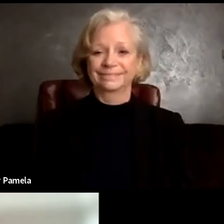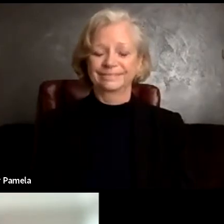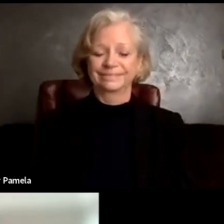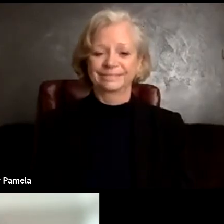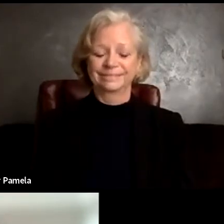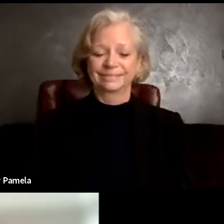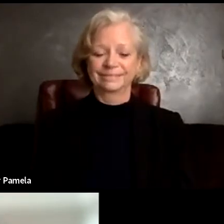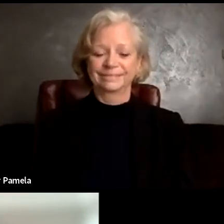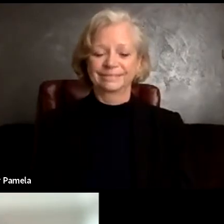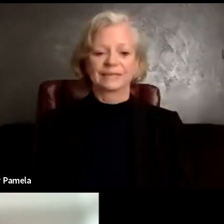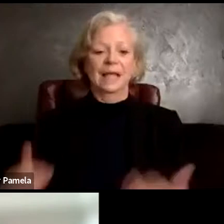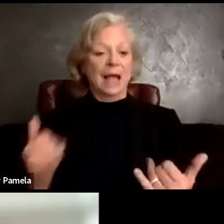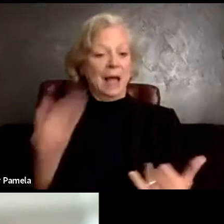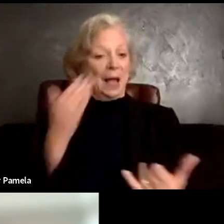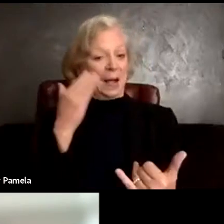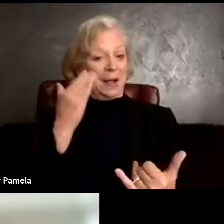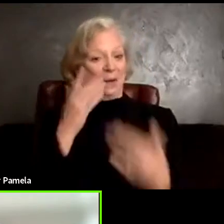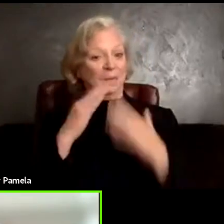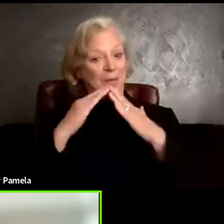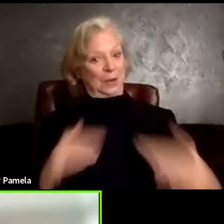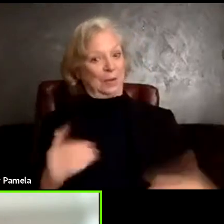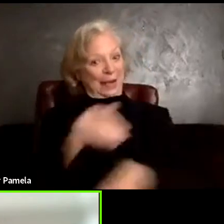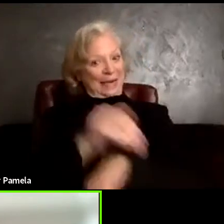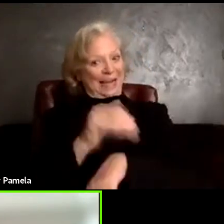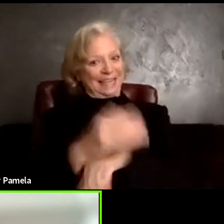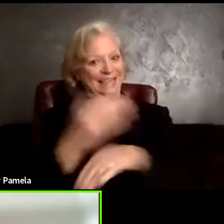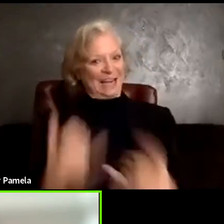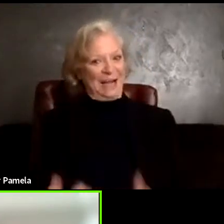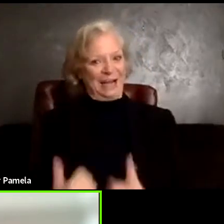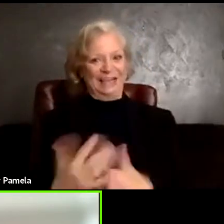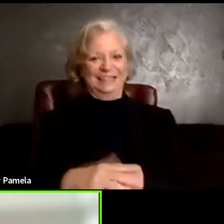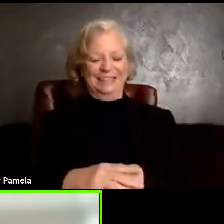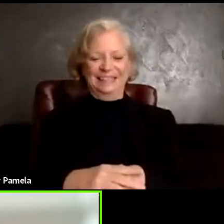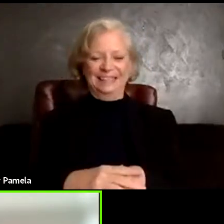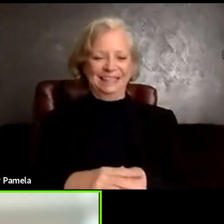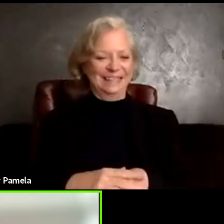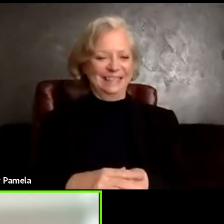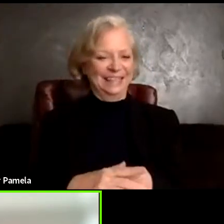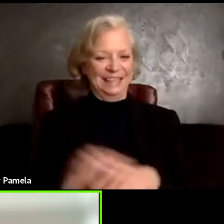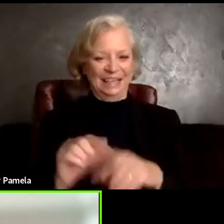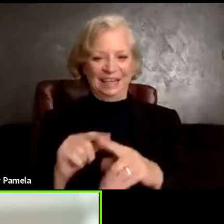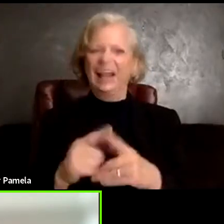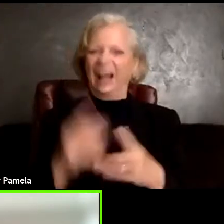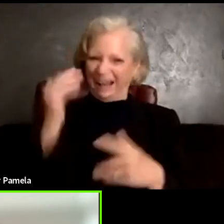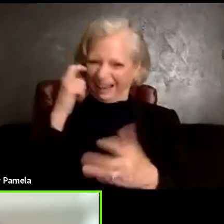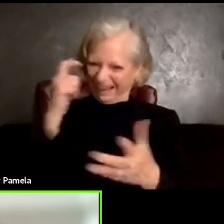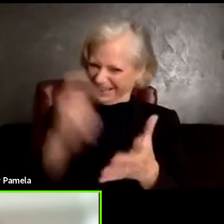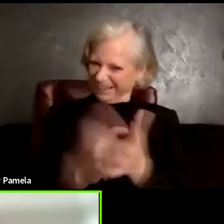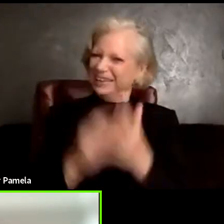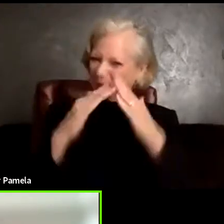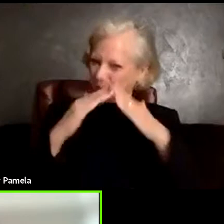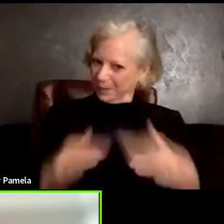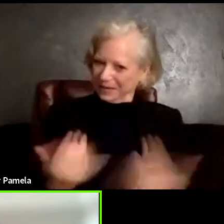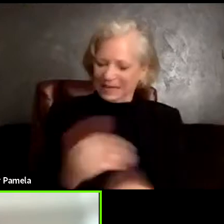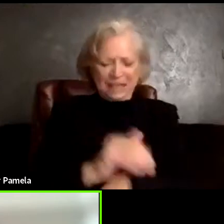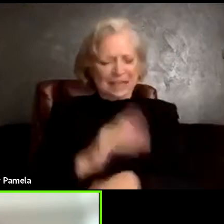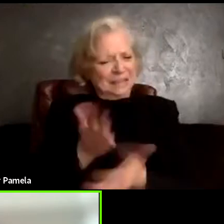I don't know, Nestor. It might be a quiet night tonight. Yeah, están bien calladitos. We're quiet tonight. Okay, that's all